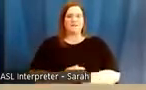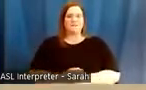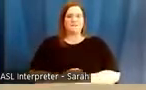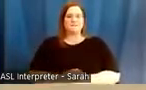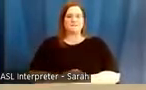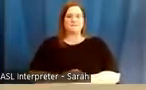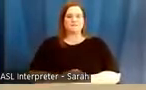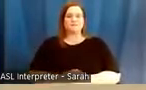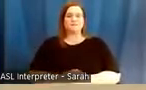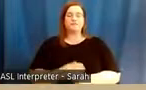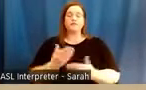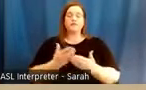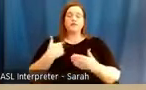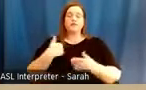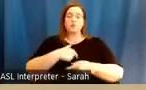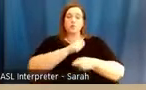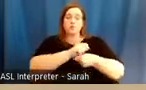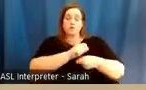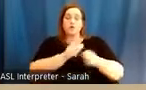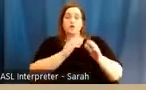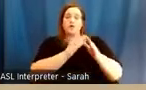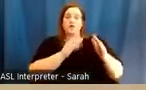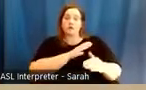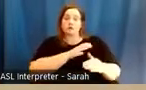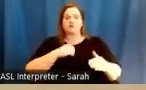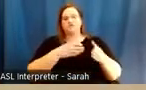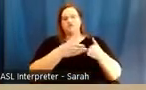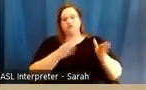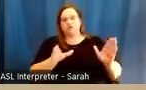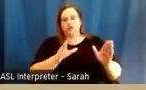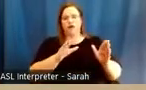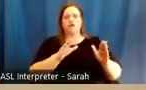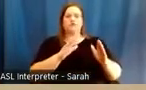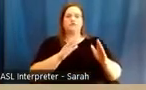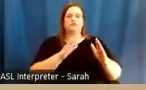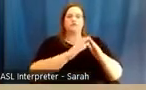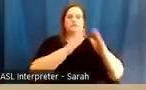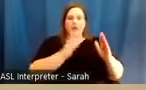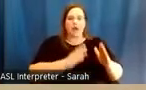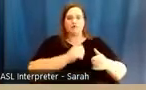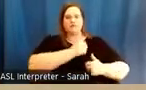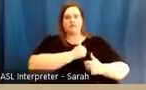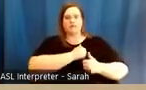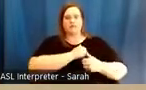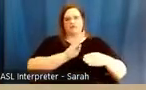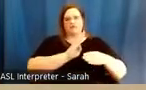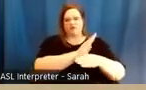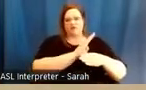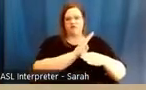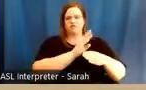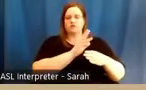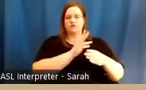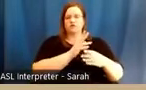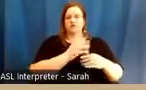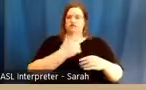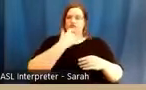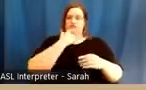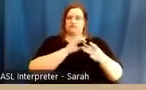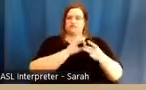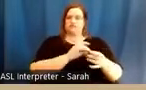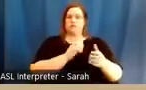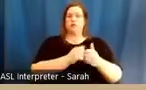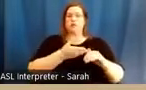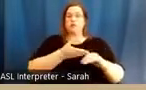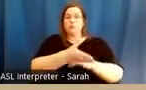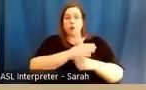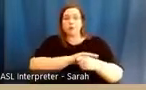that we've been working on in the Housing Committee, General Housing and Military Affairs, have to do quite a bit recently with post-pandemic or